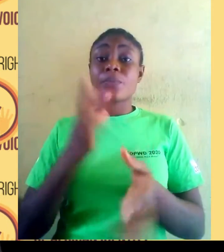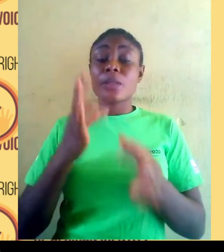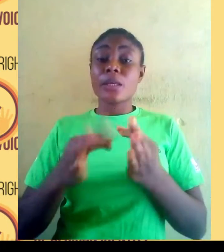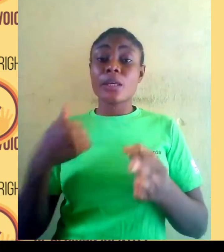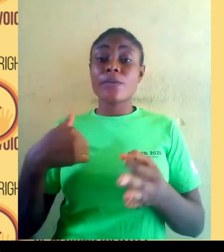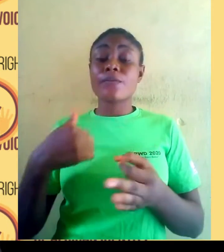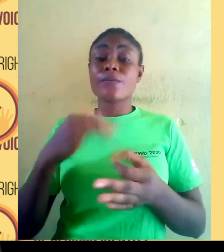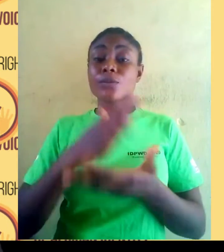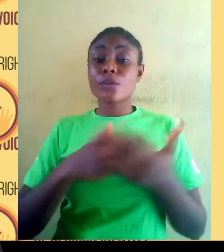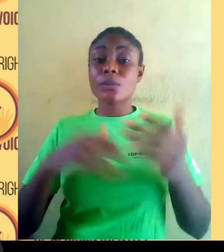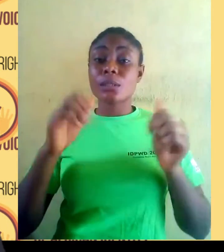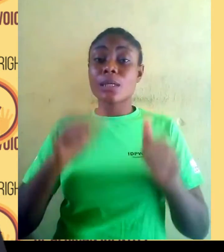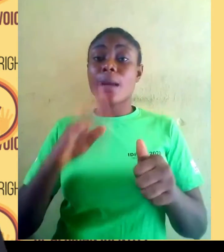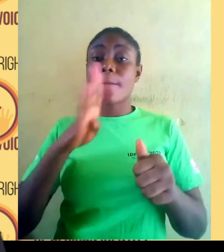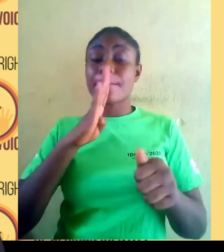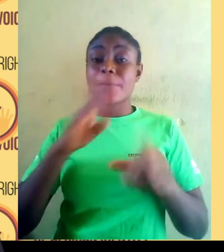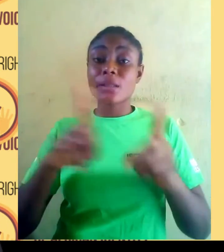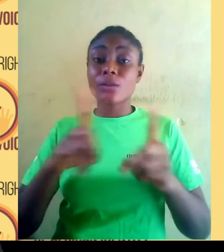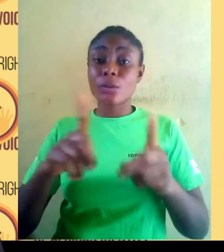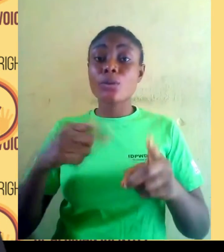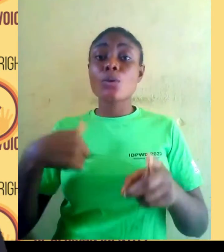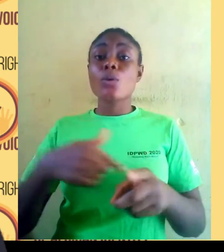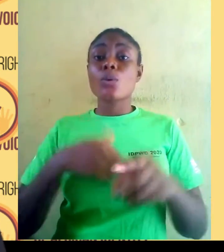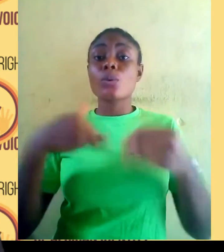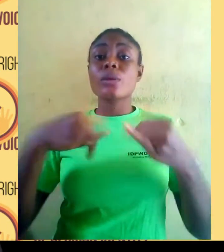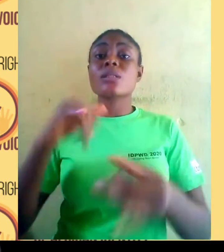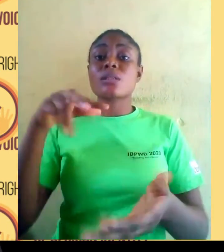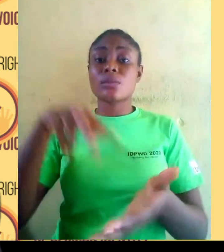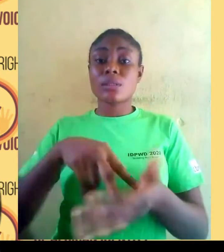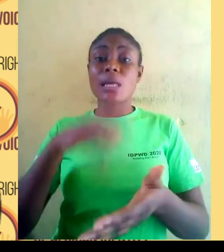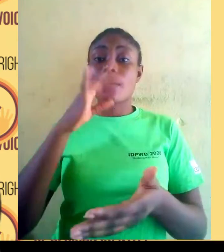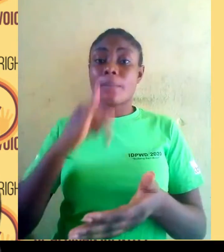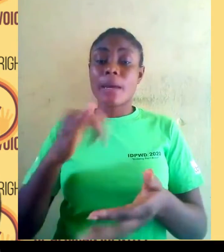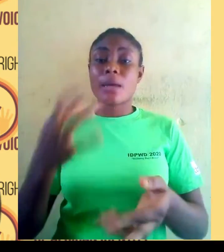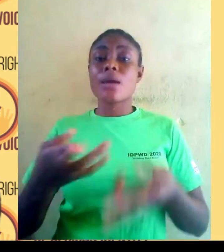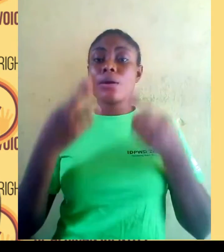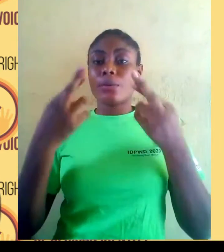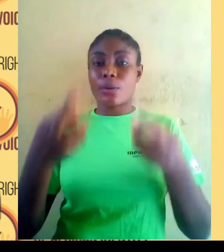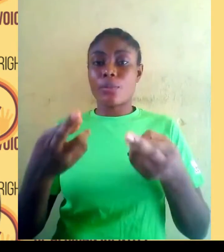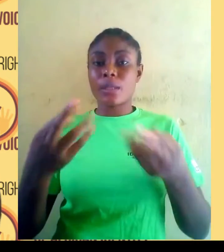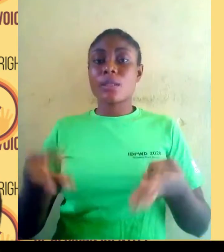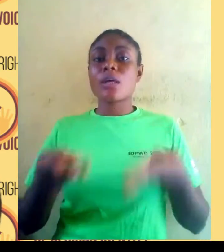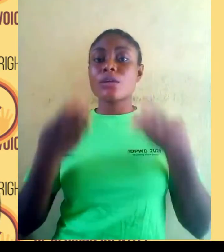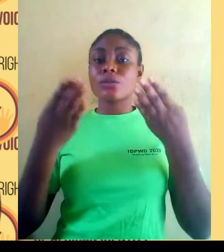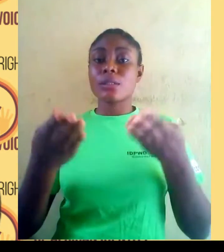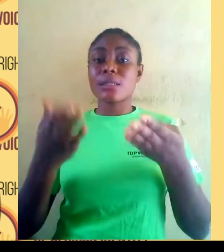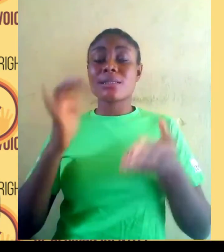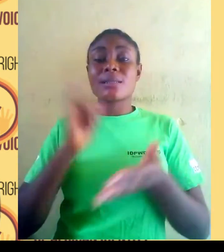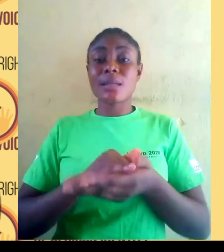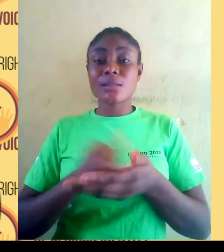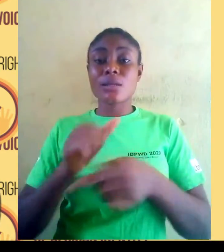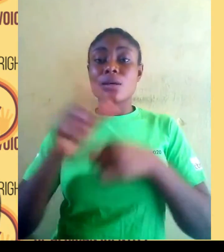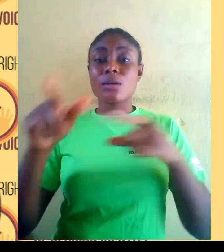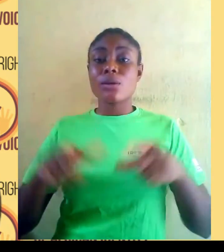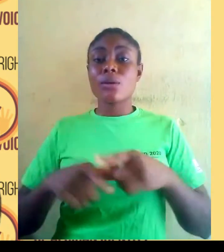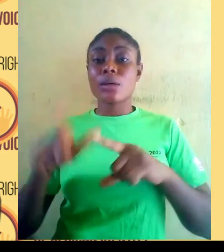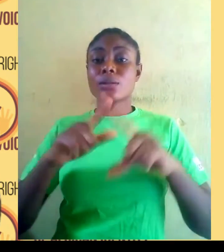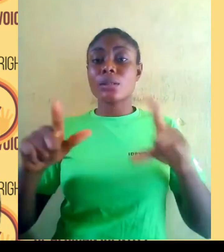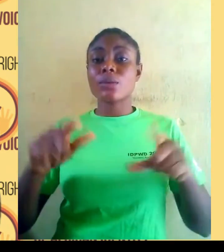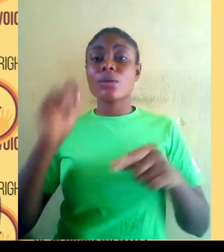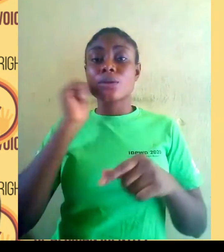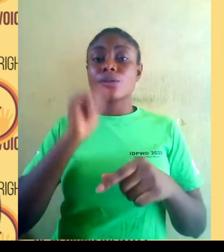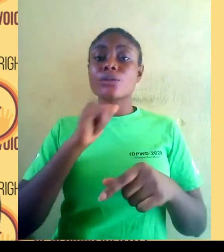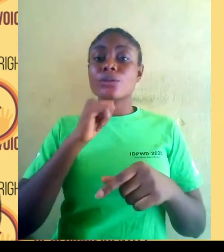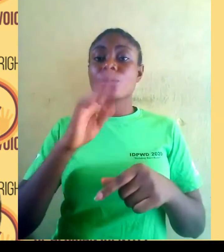done, we still stand by recommending that indigenous sign languages should not